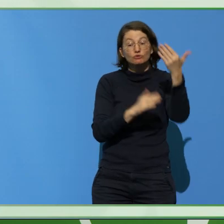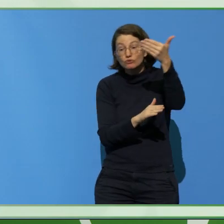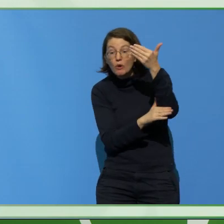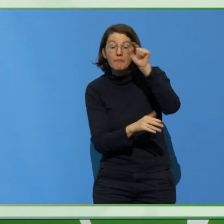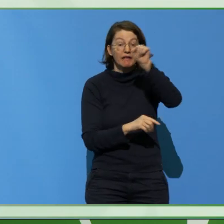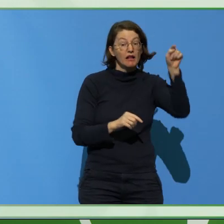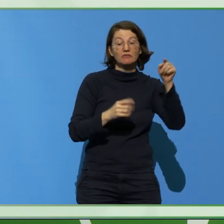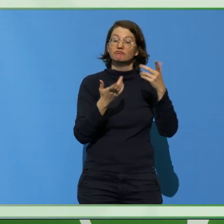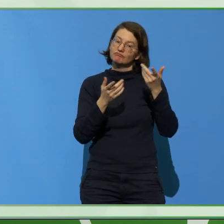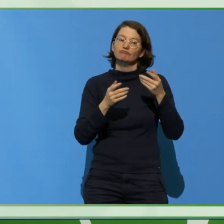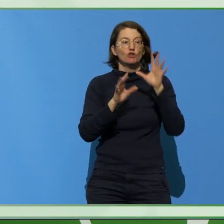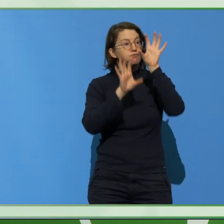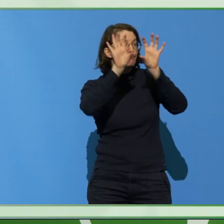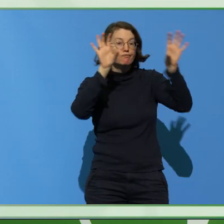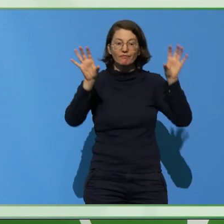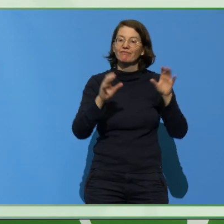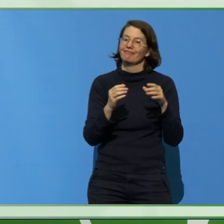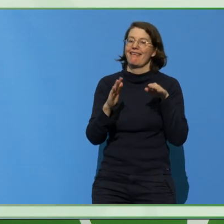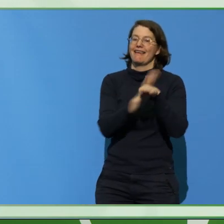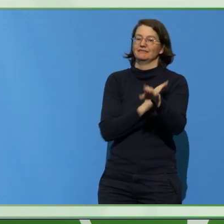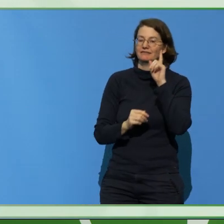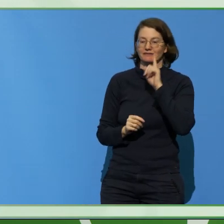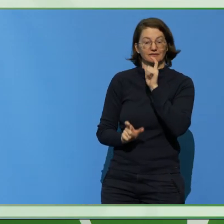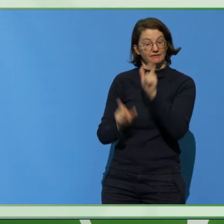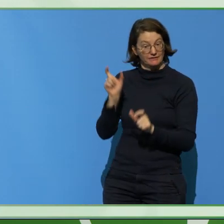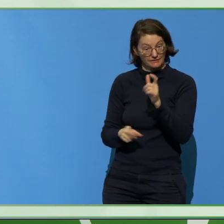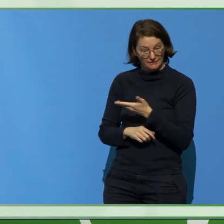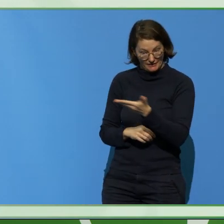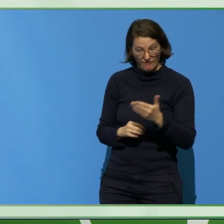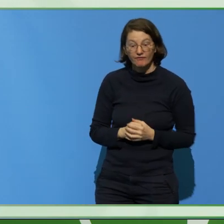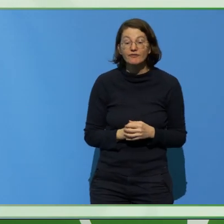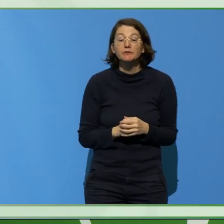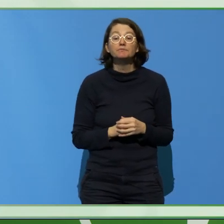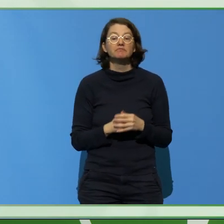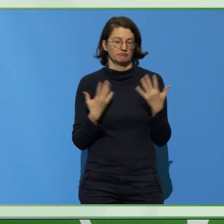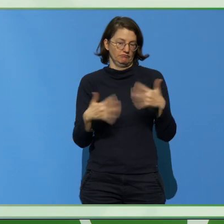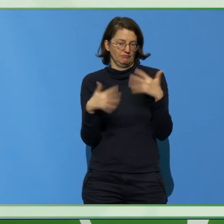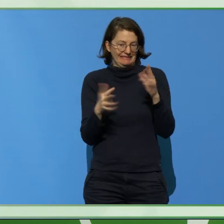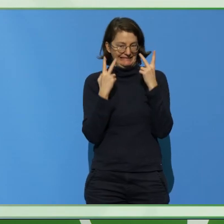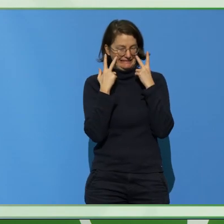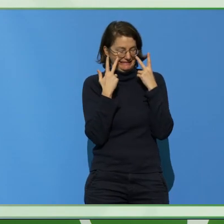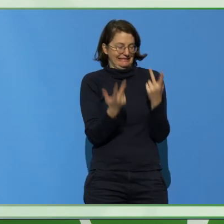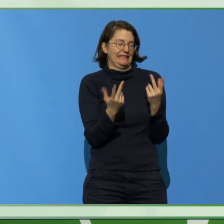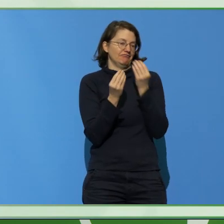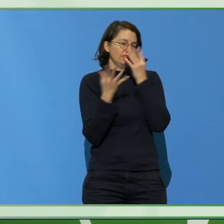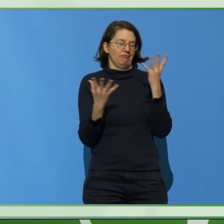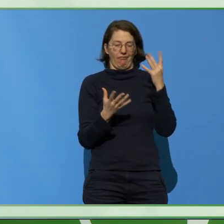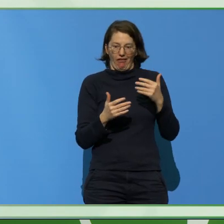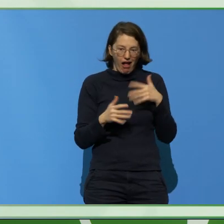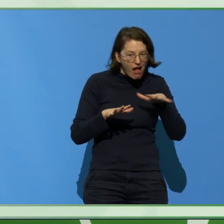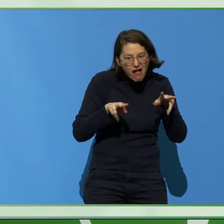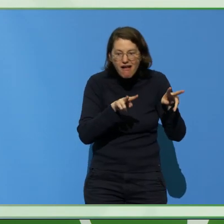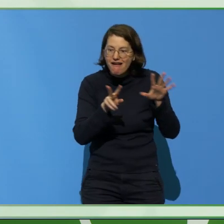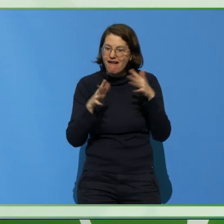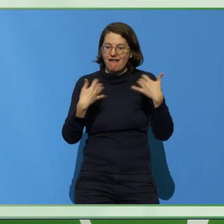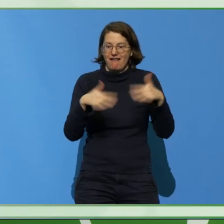that is an African startup building in a different market or for the world. So HopeTech was part of our first cohort at Innovate Now,